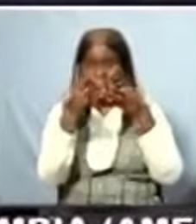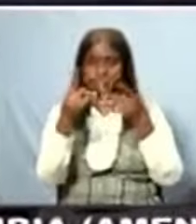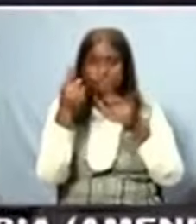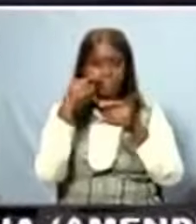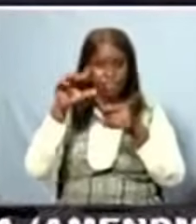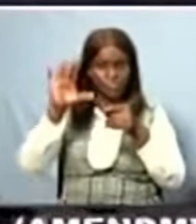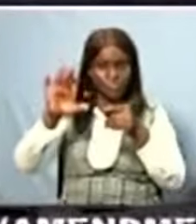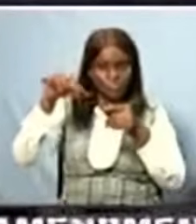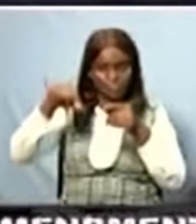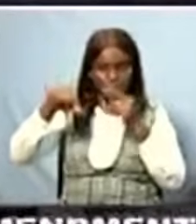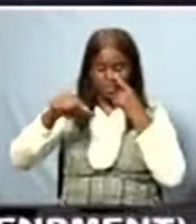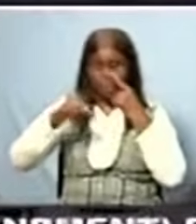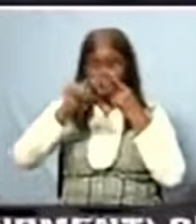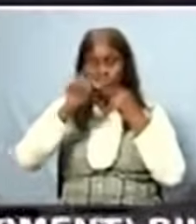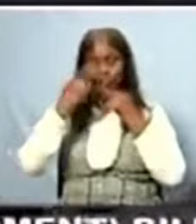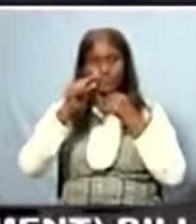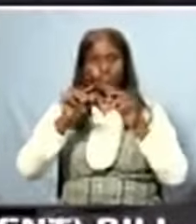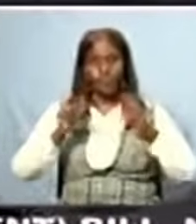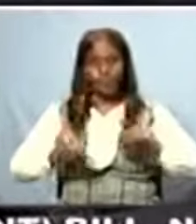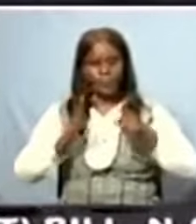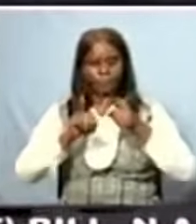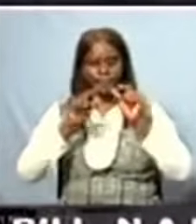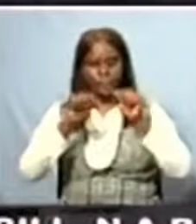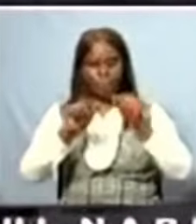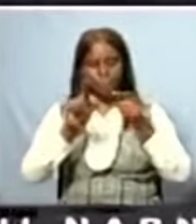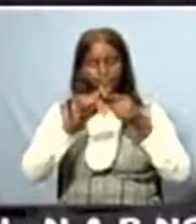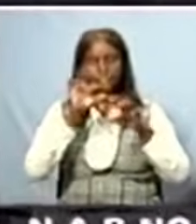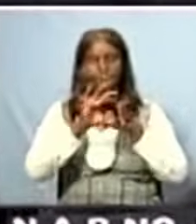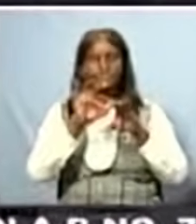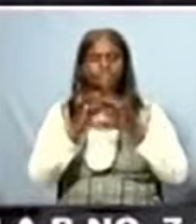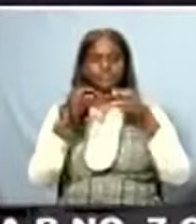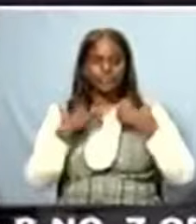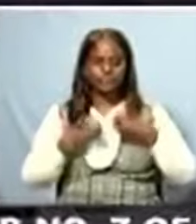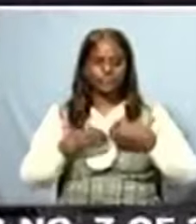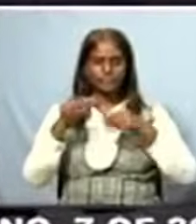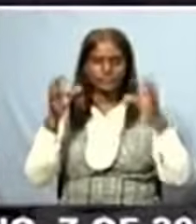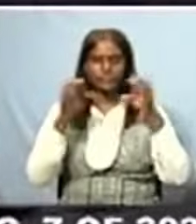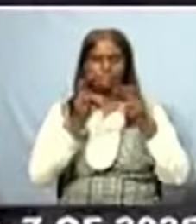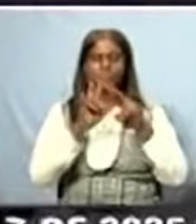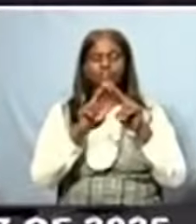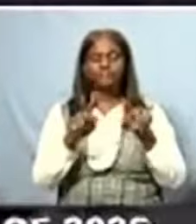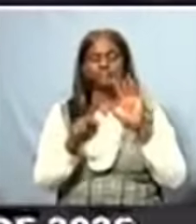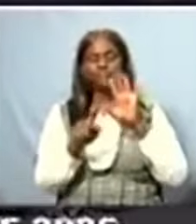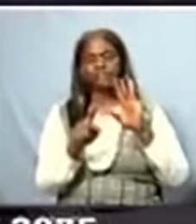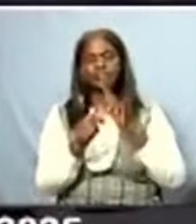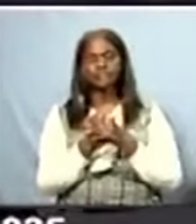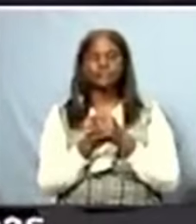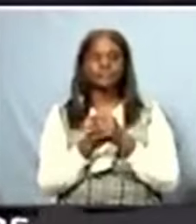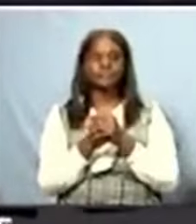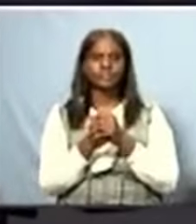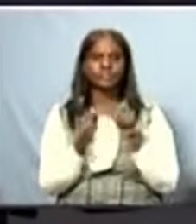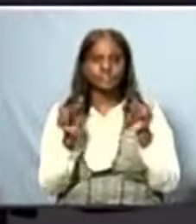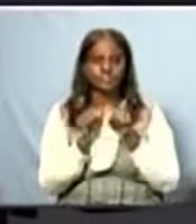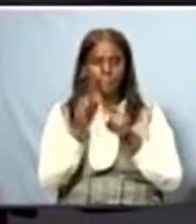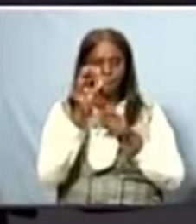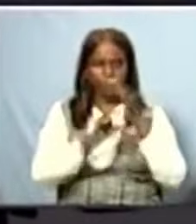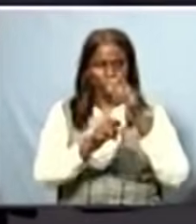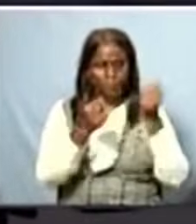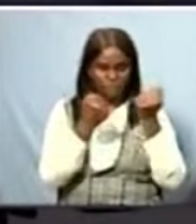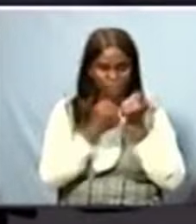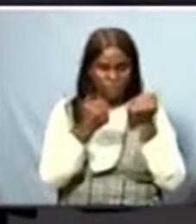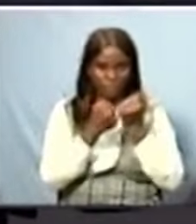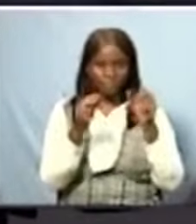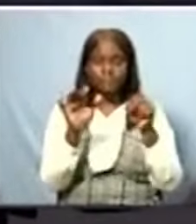the qualification required for a person to be eligible to be elected as mayor or council chairperson. The clause is supported.